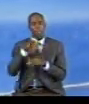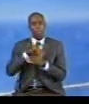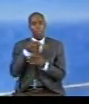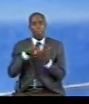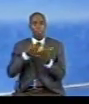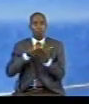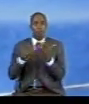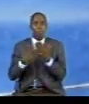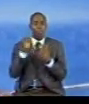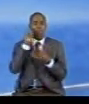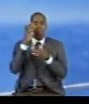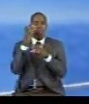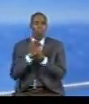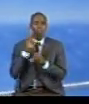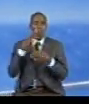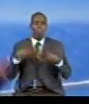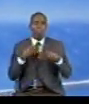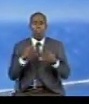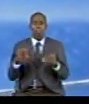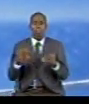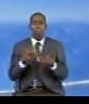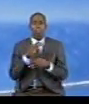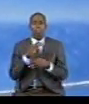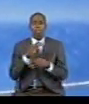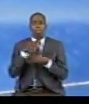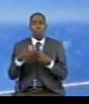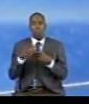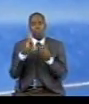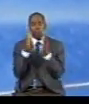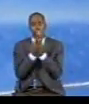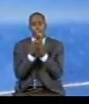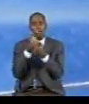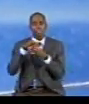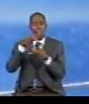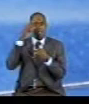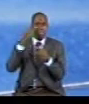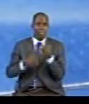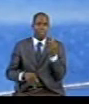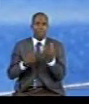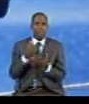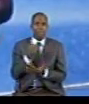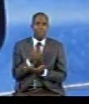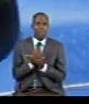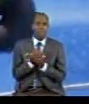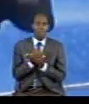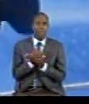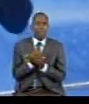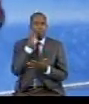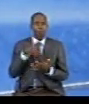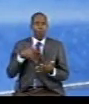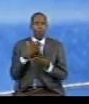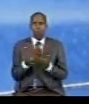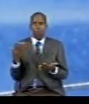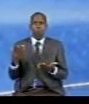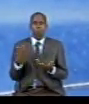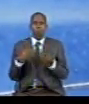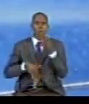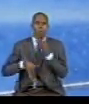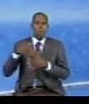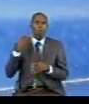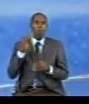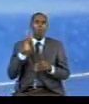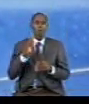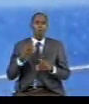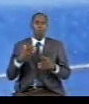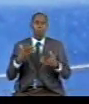did there, daddy they pray. The last amen, I just feel something. Come out for my body. When I will put